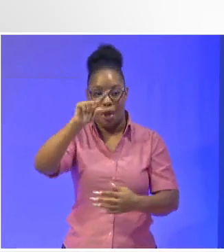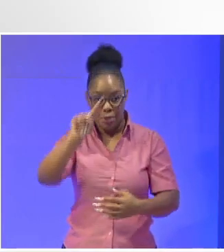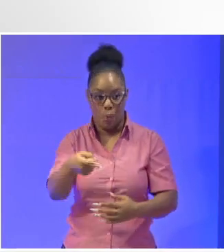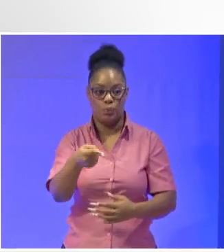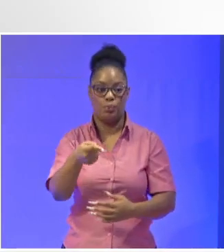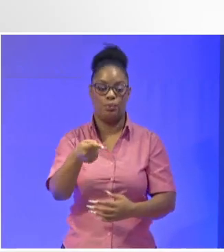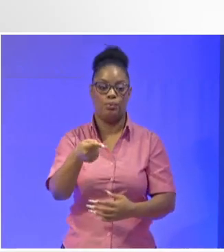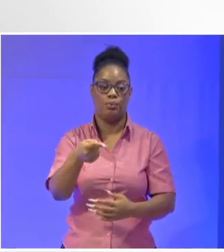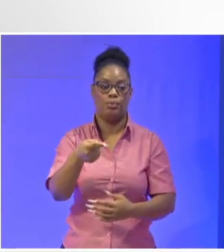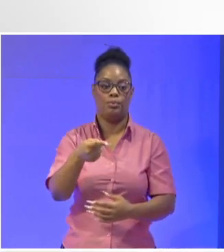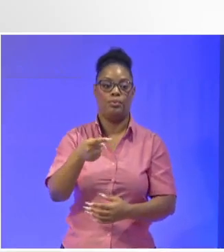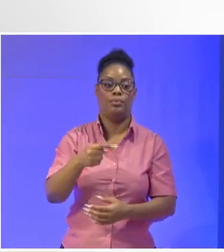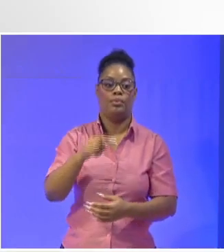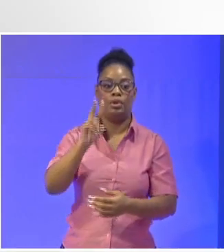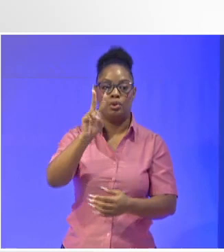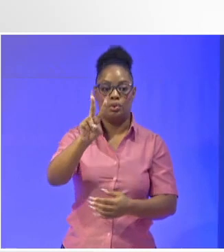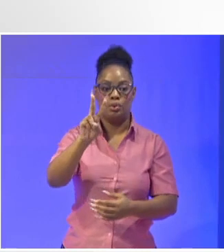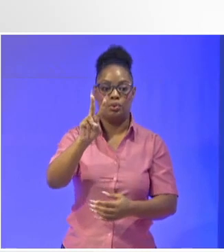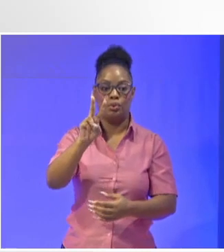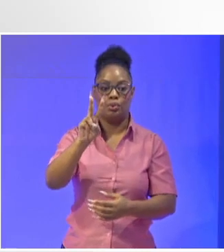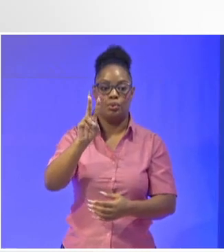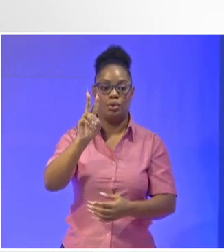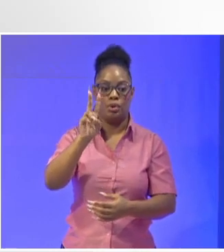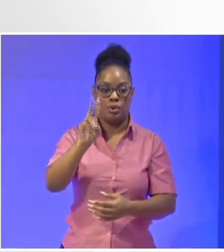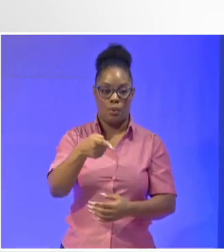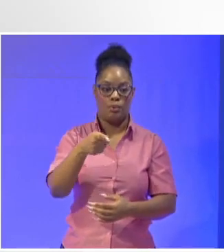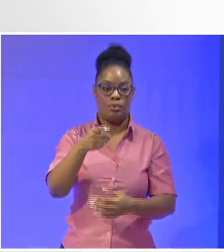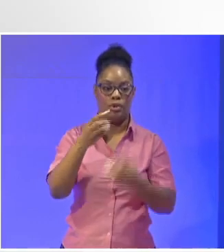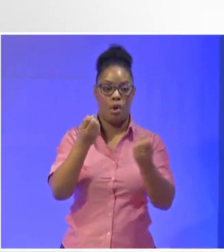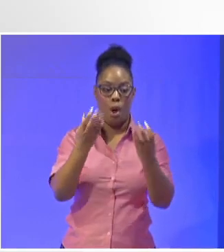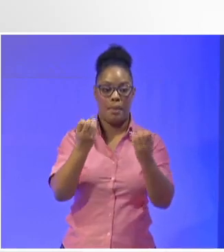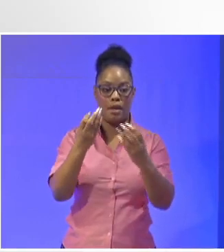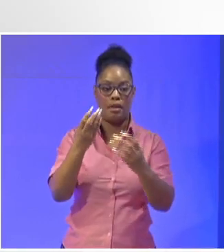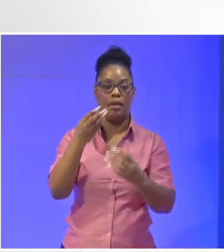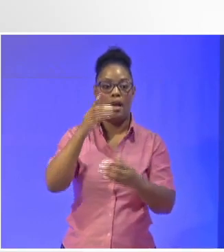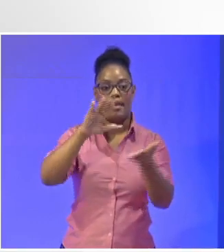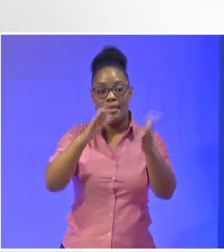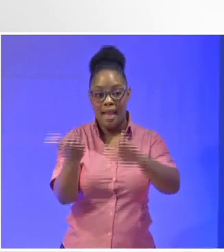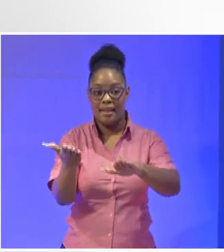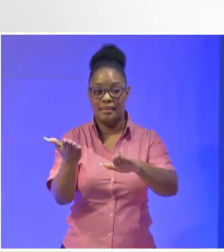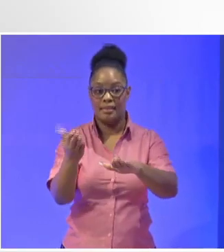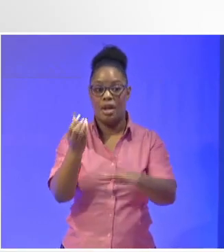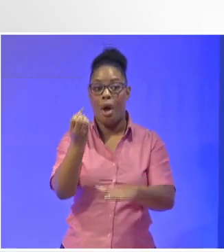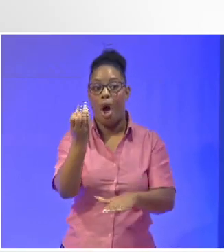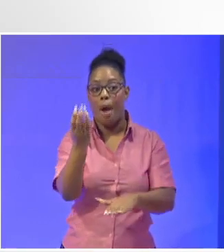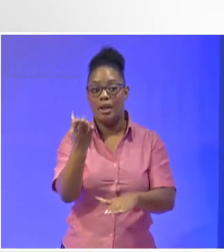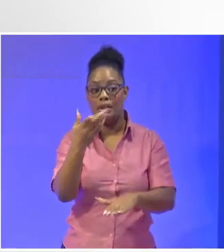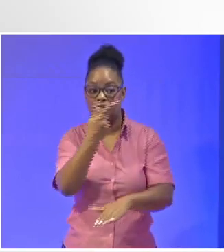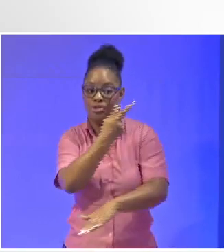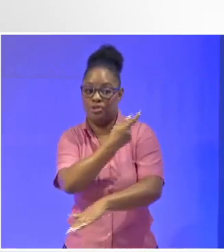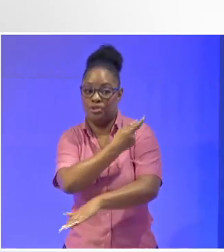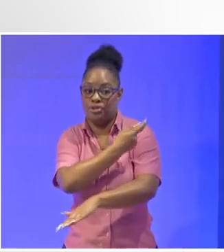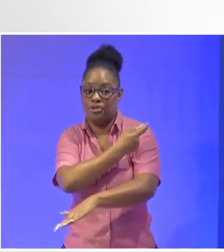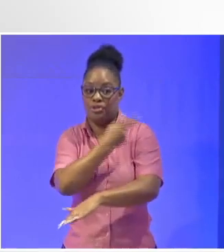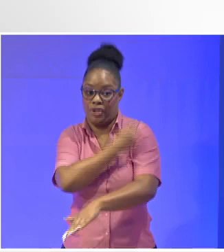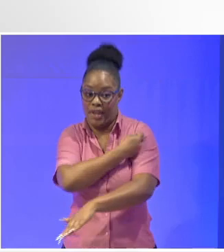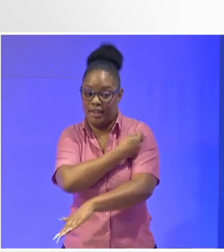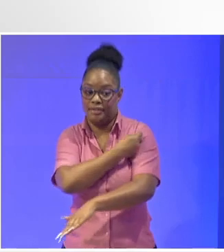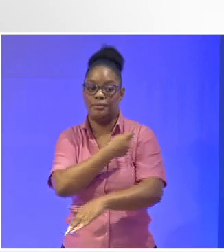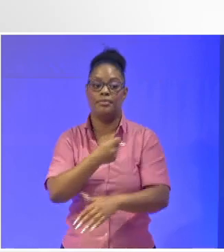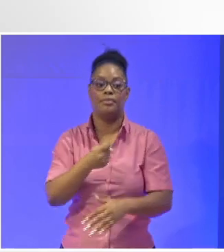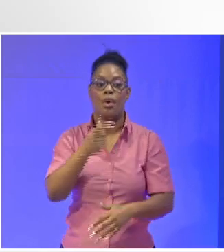10,227, the lion's share. And again, deaths on the bottom, if you look at vaccination status as of 12th of January